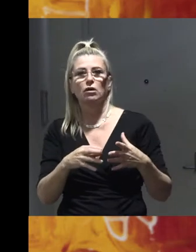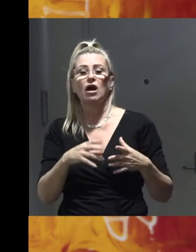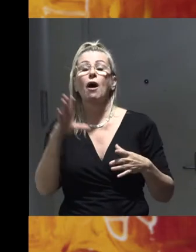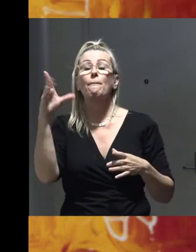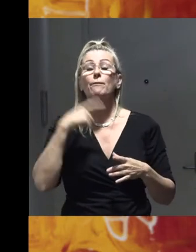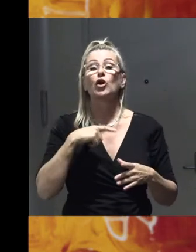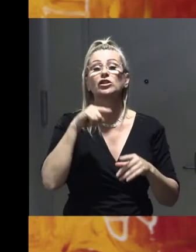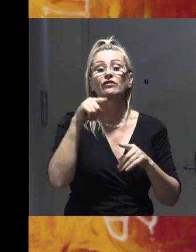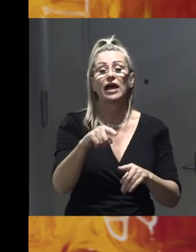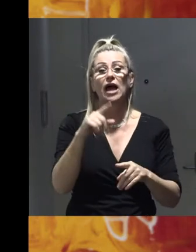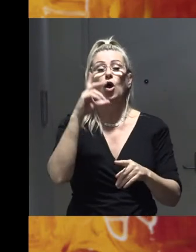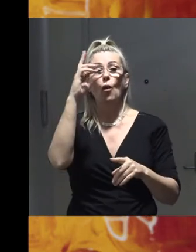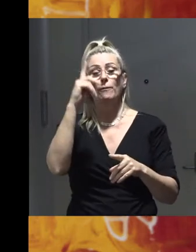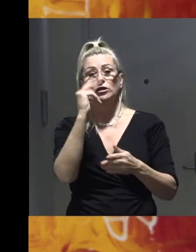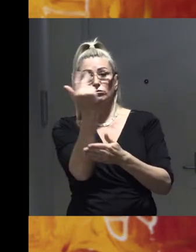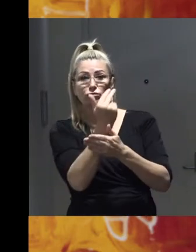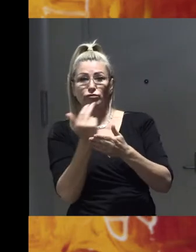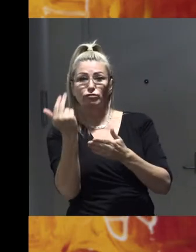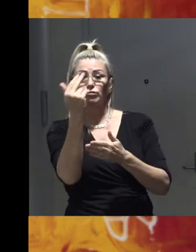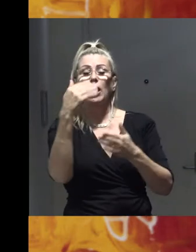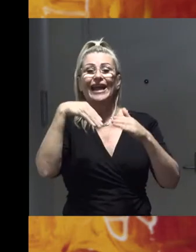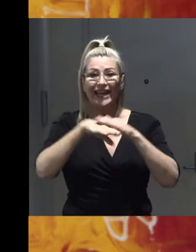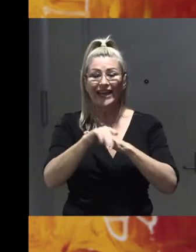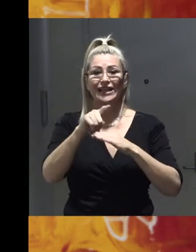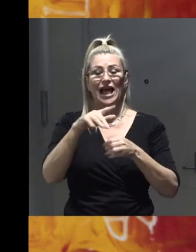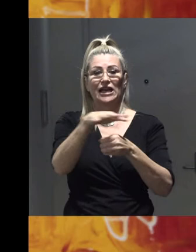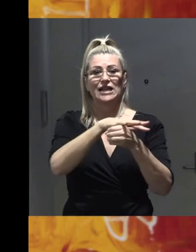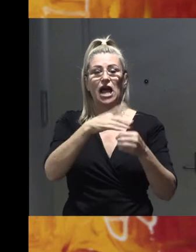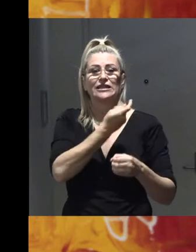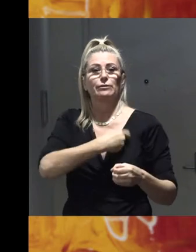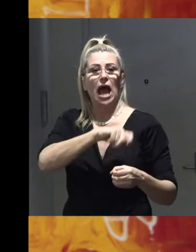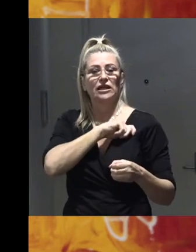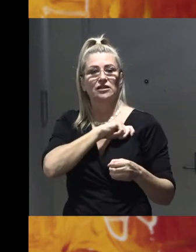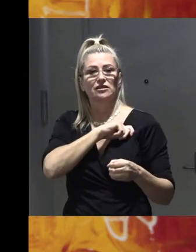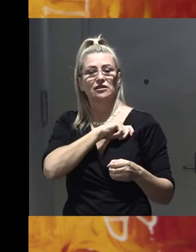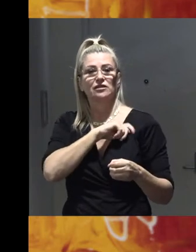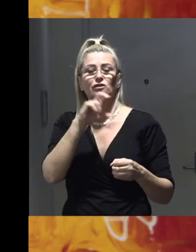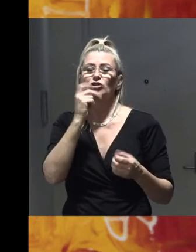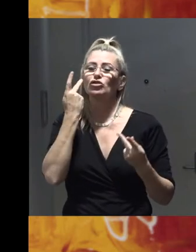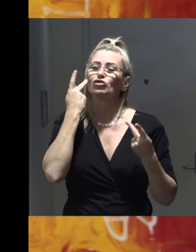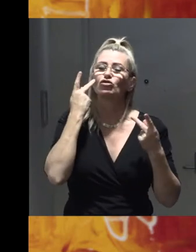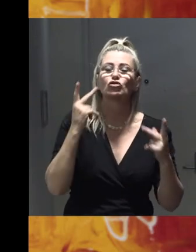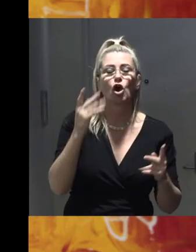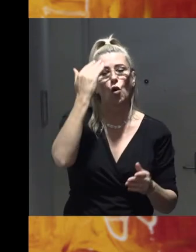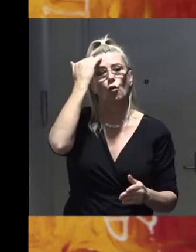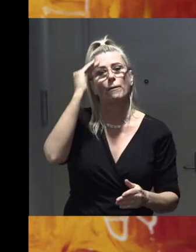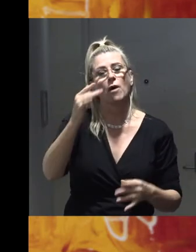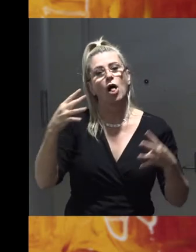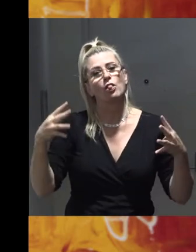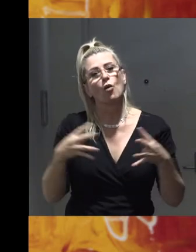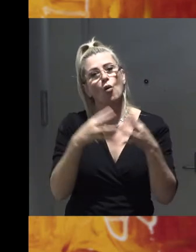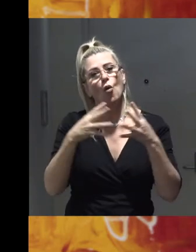Picasso's work now resides in Guernica, a poignant reminder of the atrocities of war that inspired